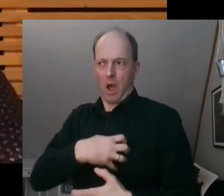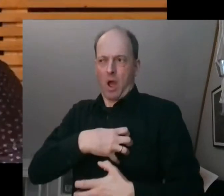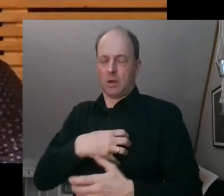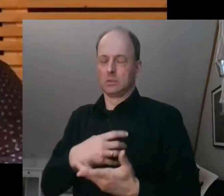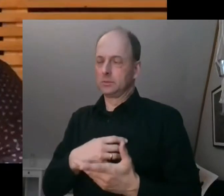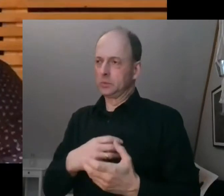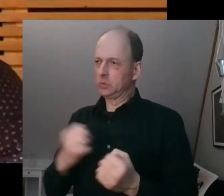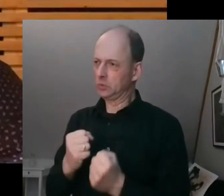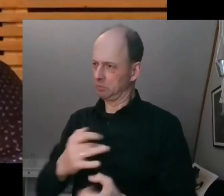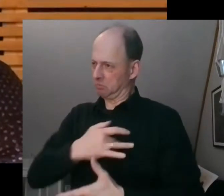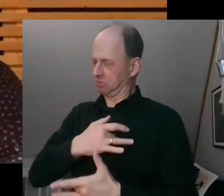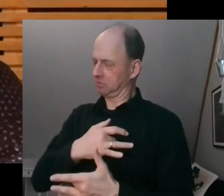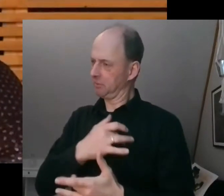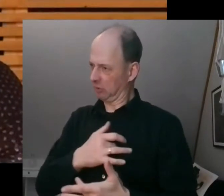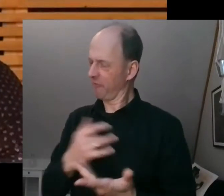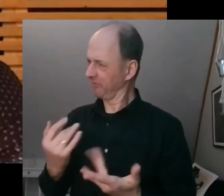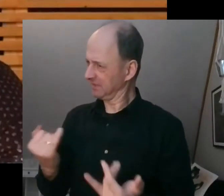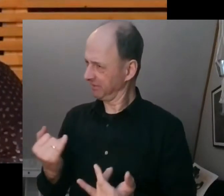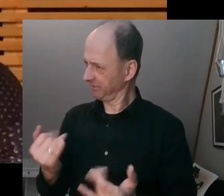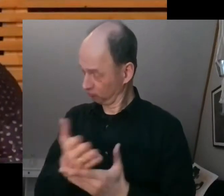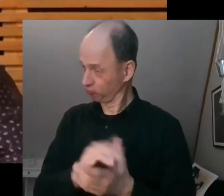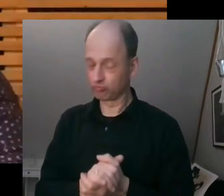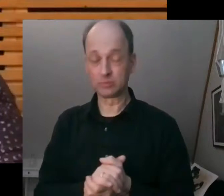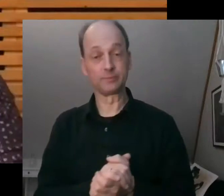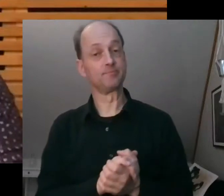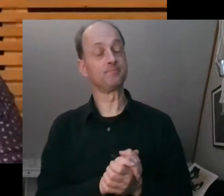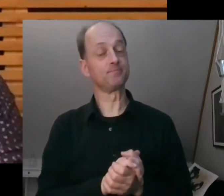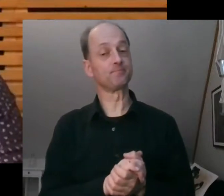which touched you in a deeper way?